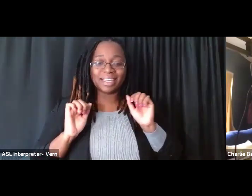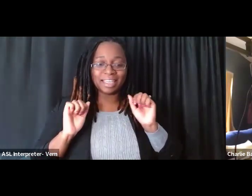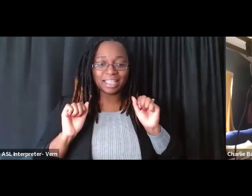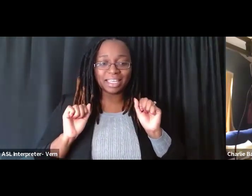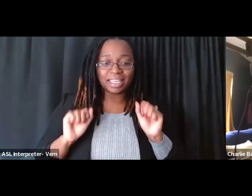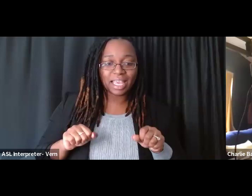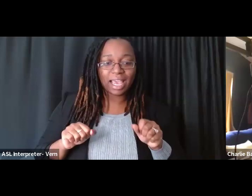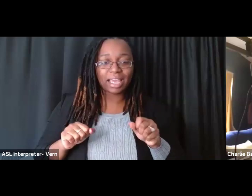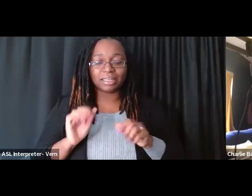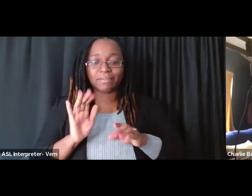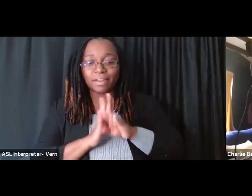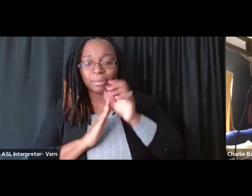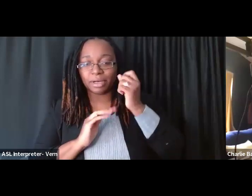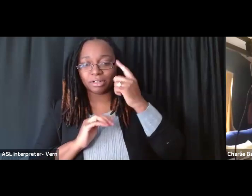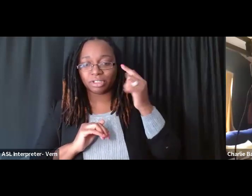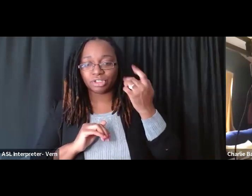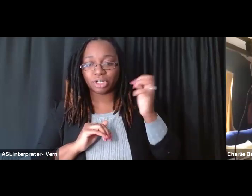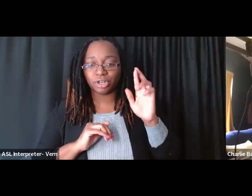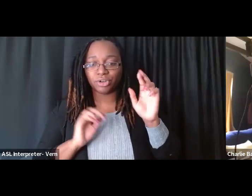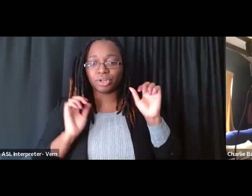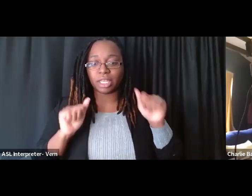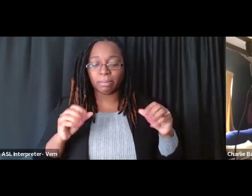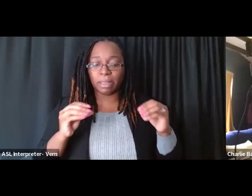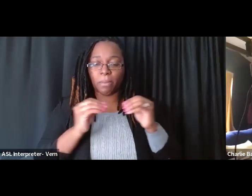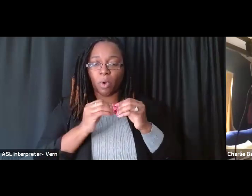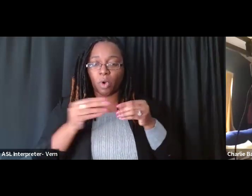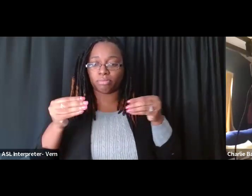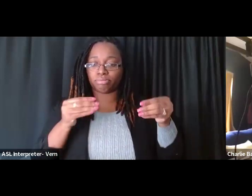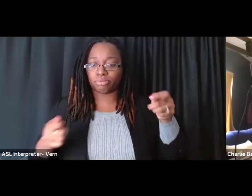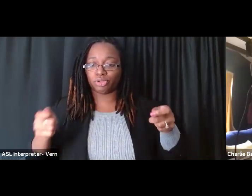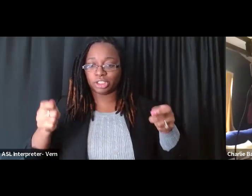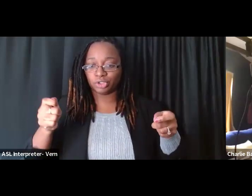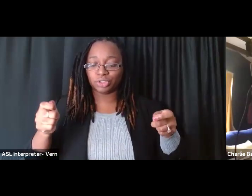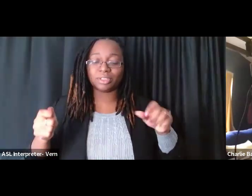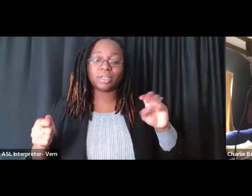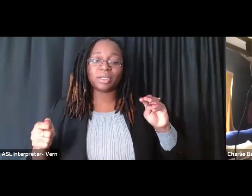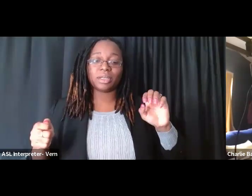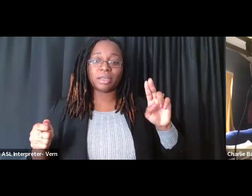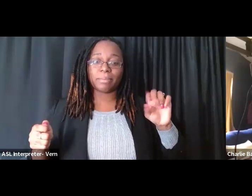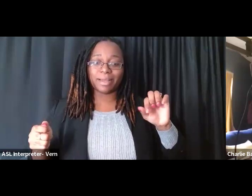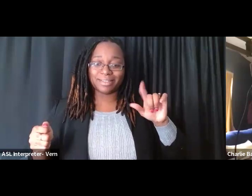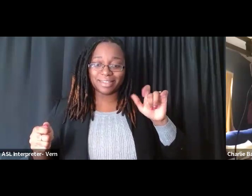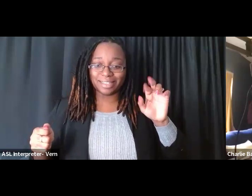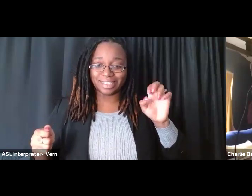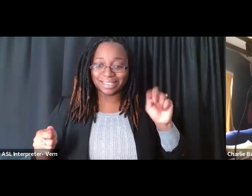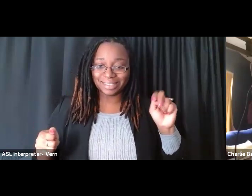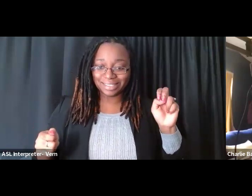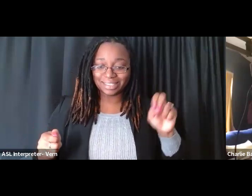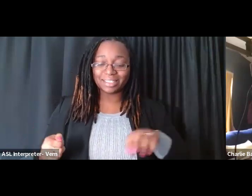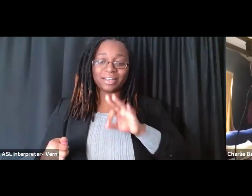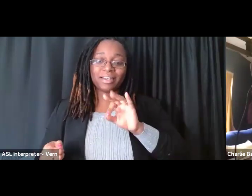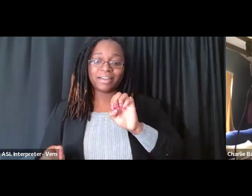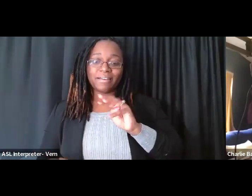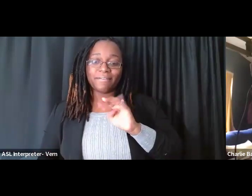developing understanding of gender as a fluid spectrum, with masculine and feminine being two of many